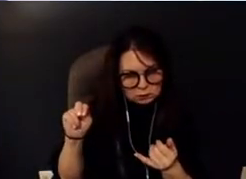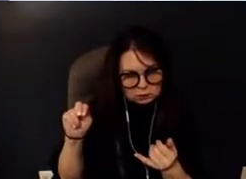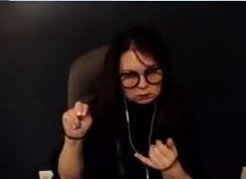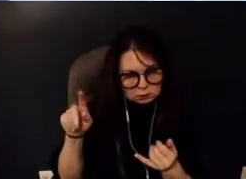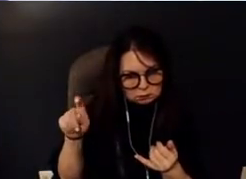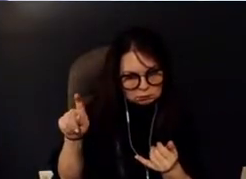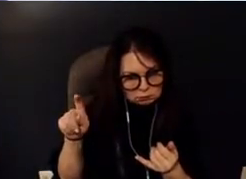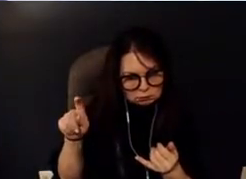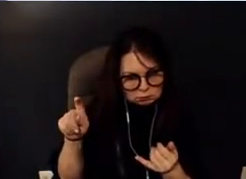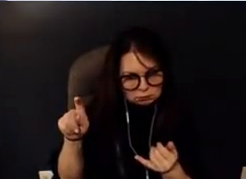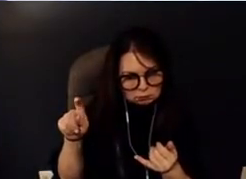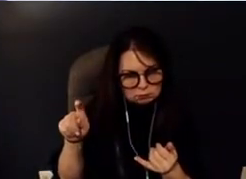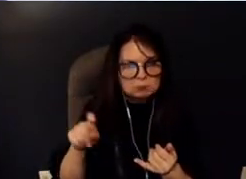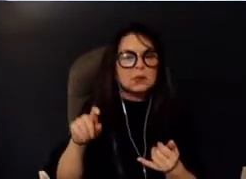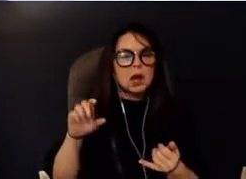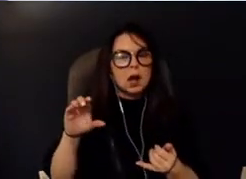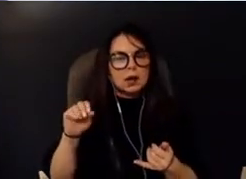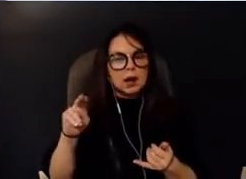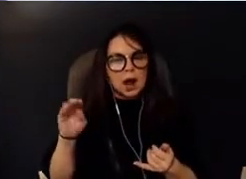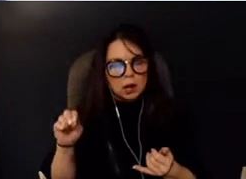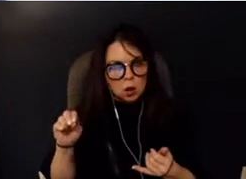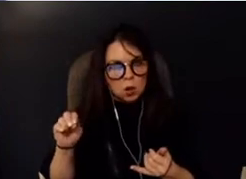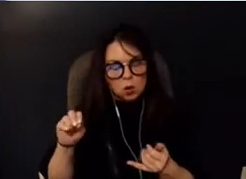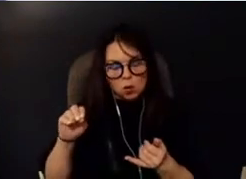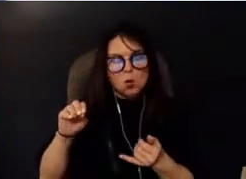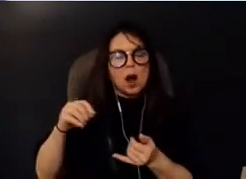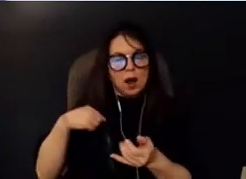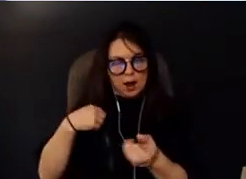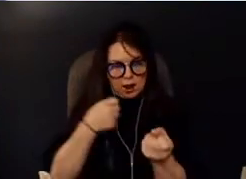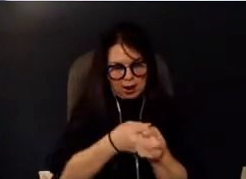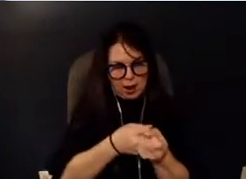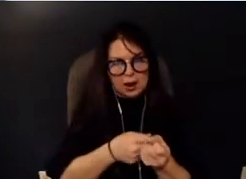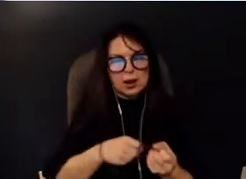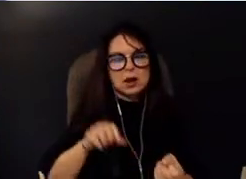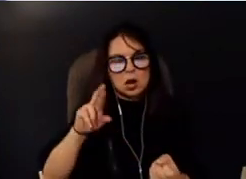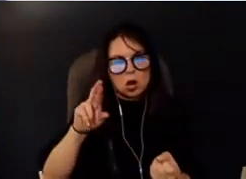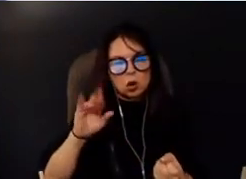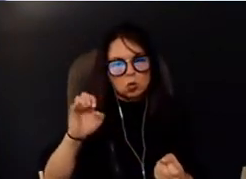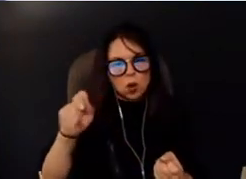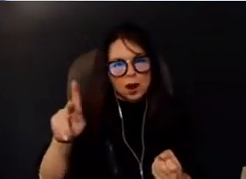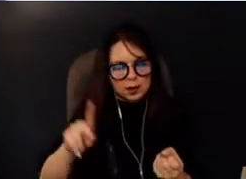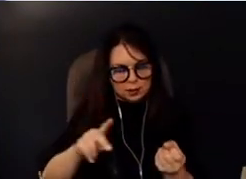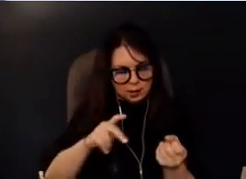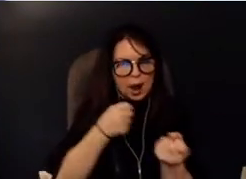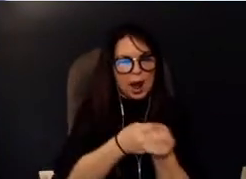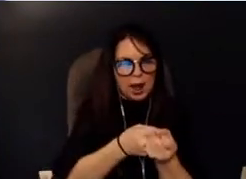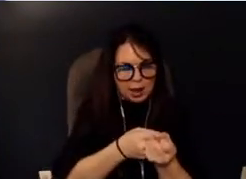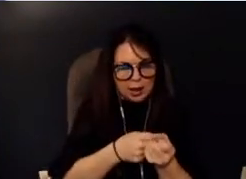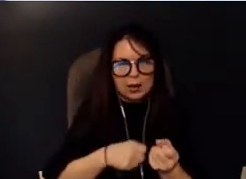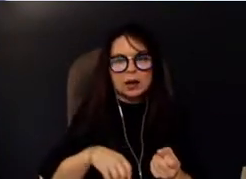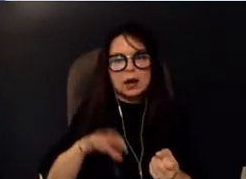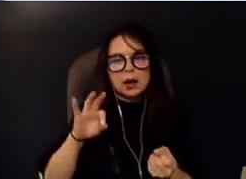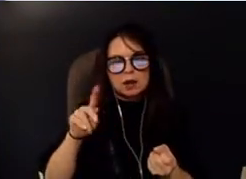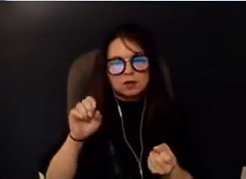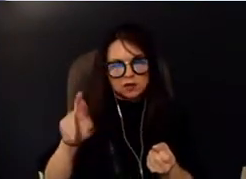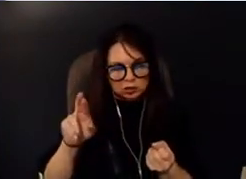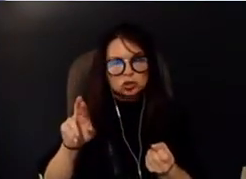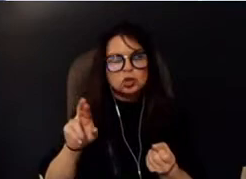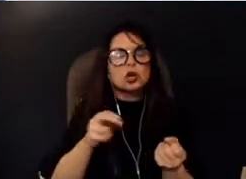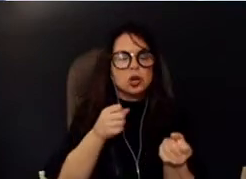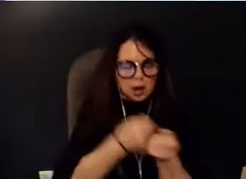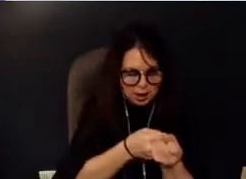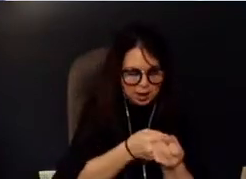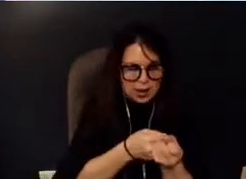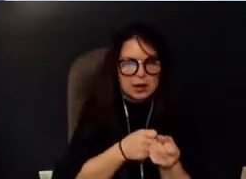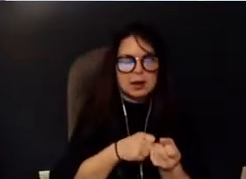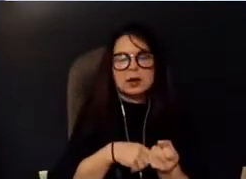Councilmember Cano. Aye. Councilmember Reich. Aye. Councilmember Fletcher. Aye. Councilmember